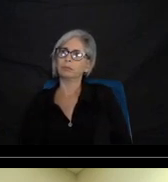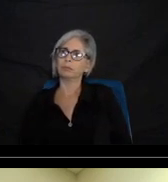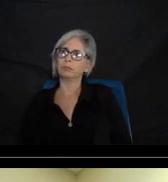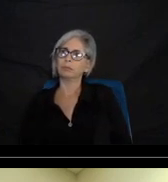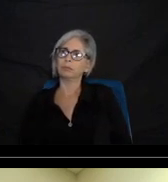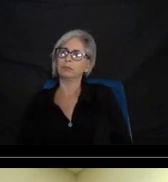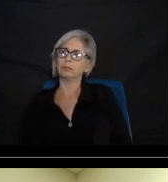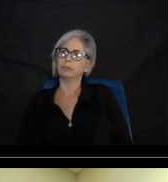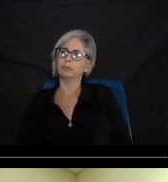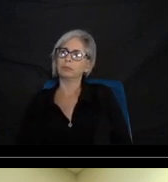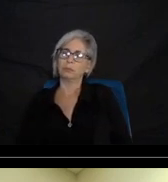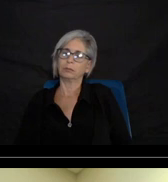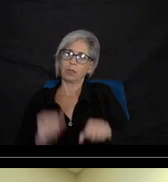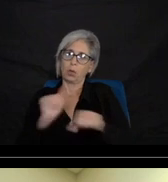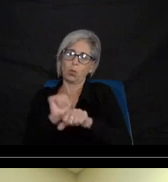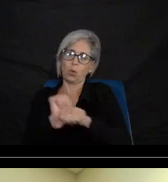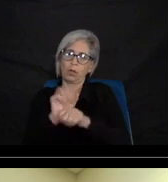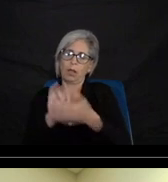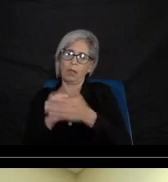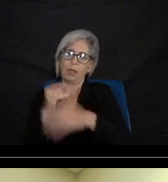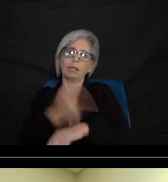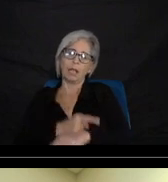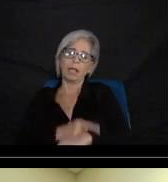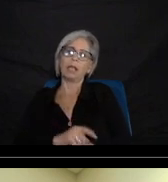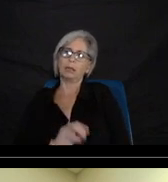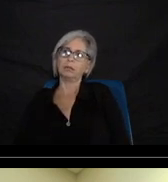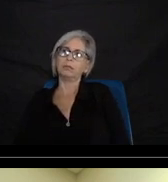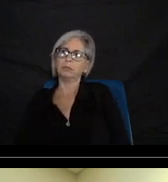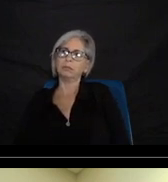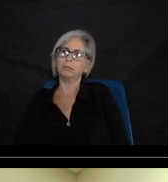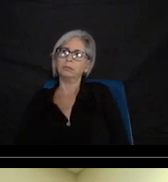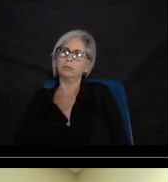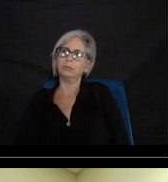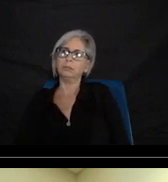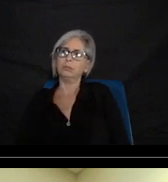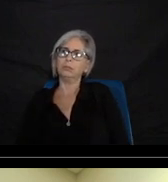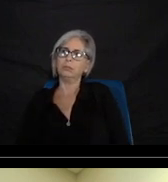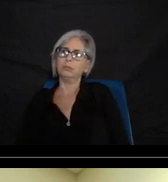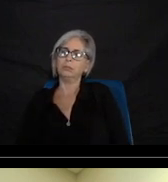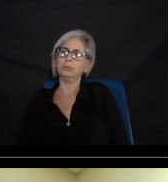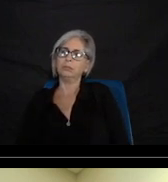All right. We will work on getting that date out. All right. Excellent.